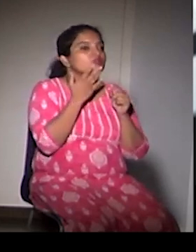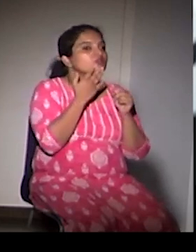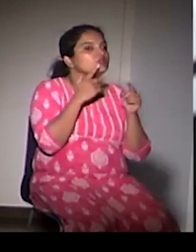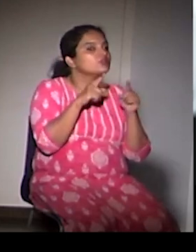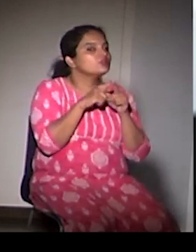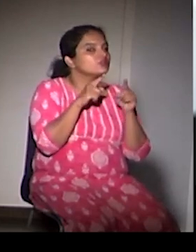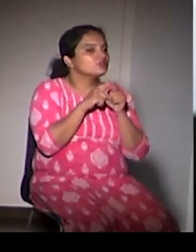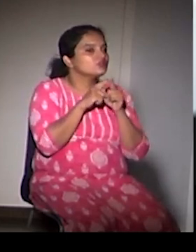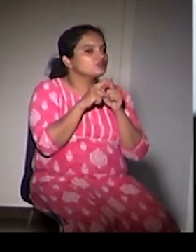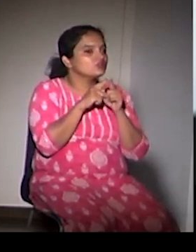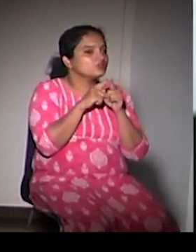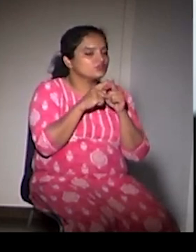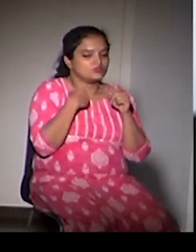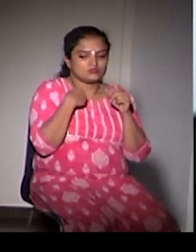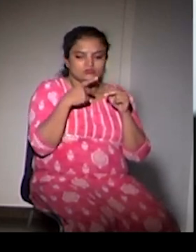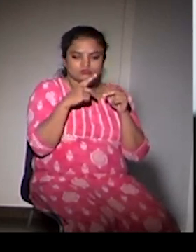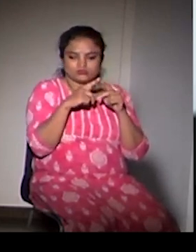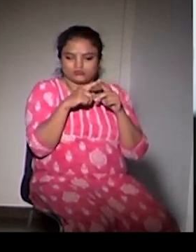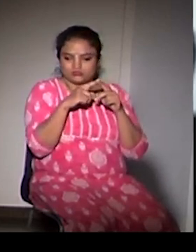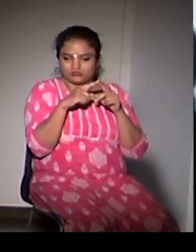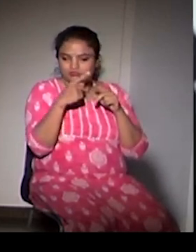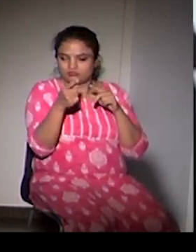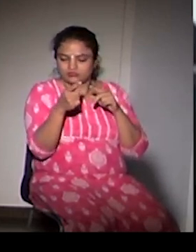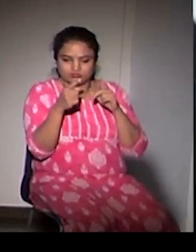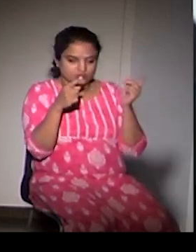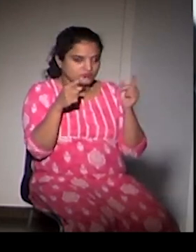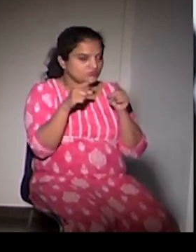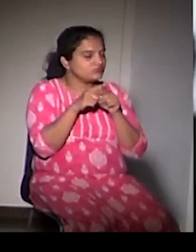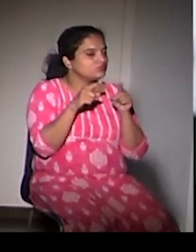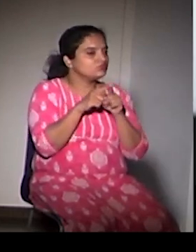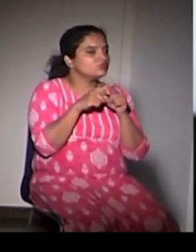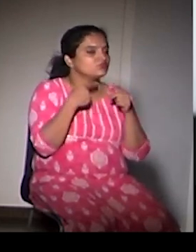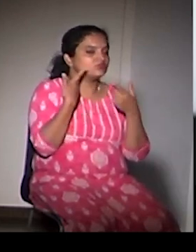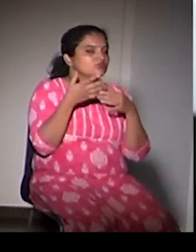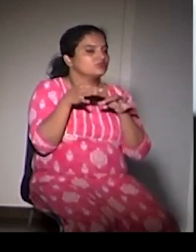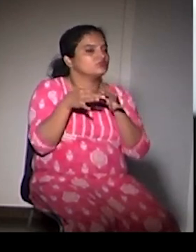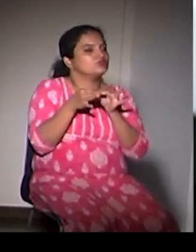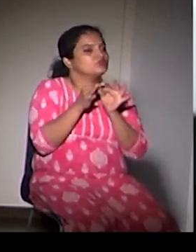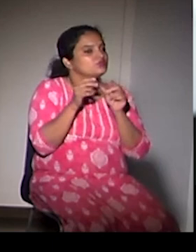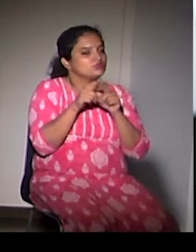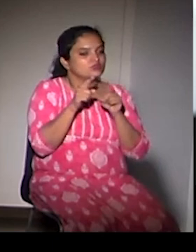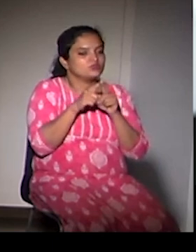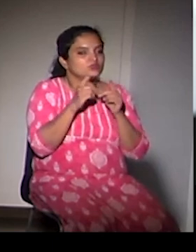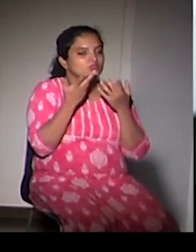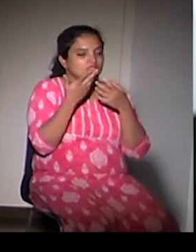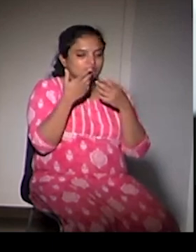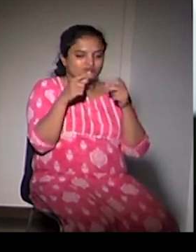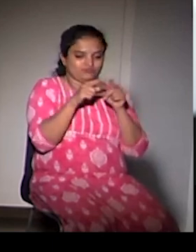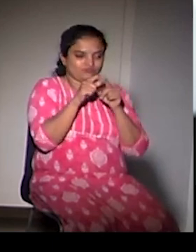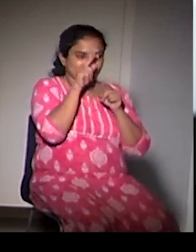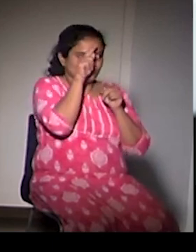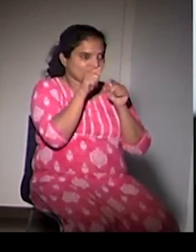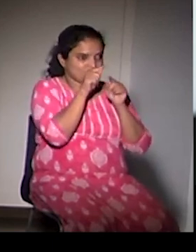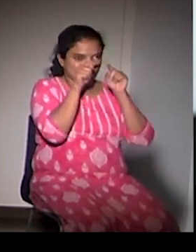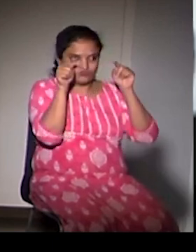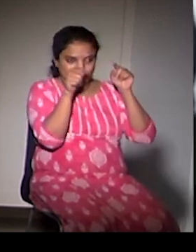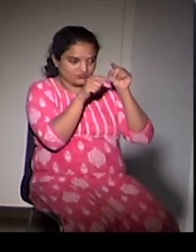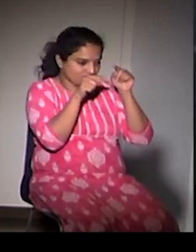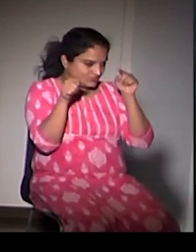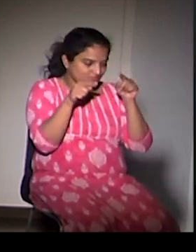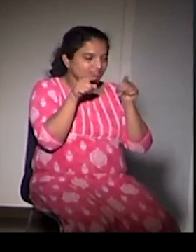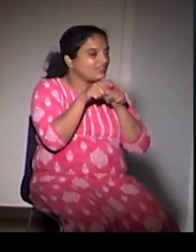put right up next to each other. The tiles are cut and then fitted together like a jigsaw. And this is